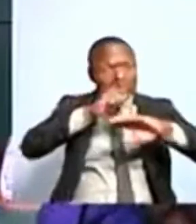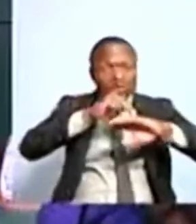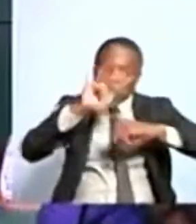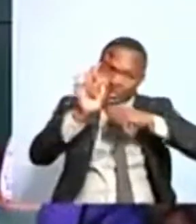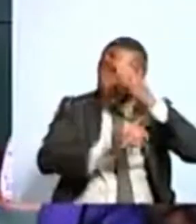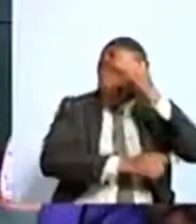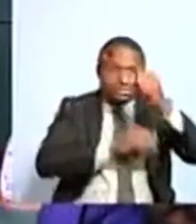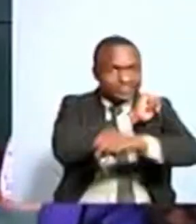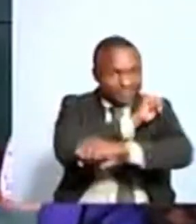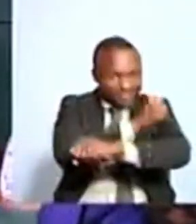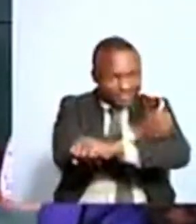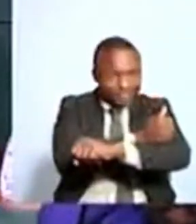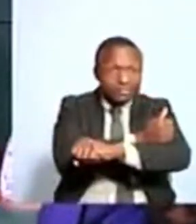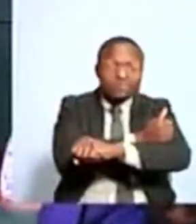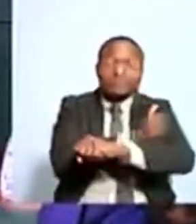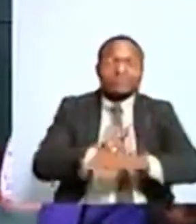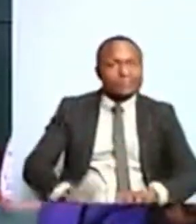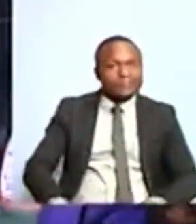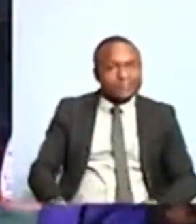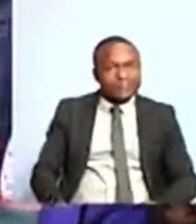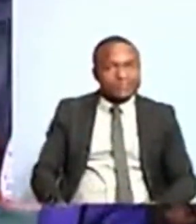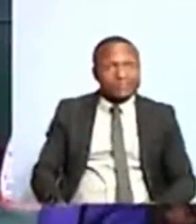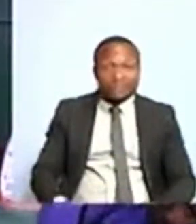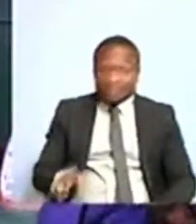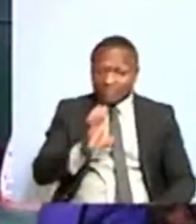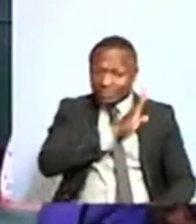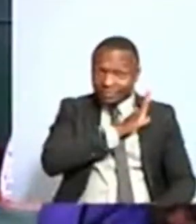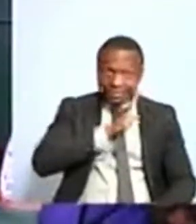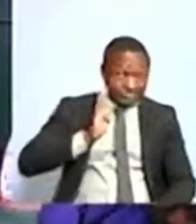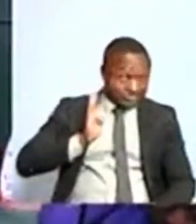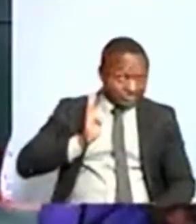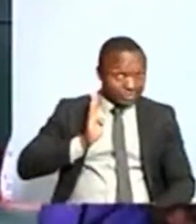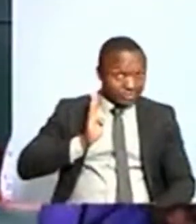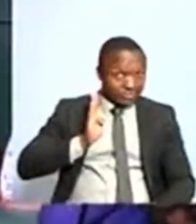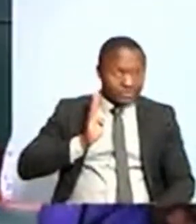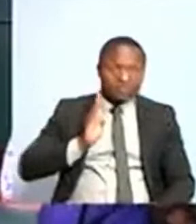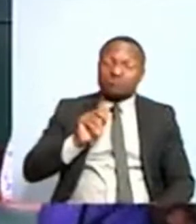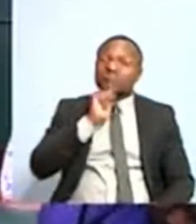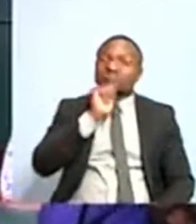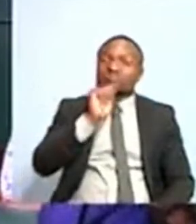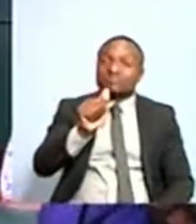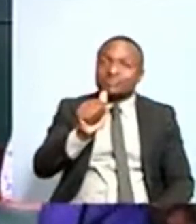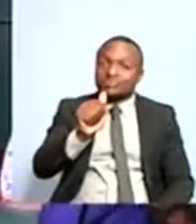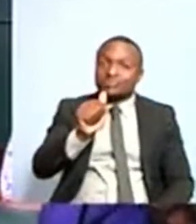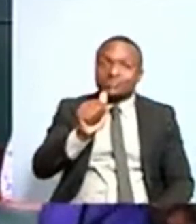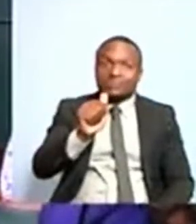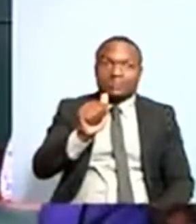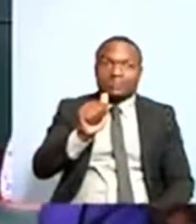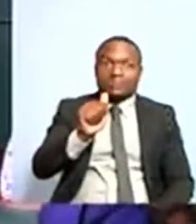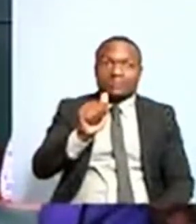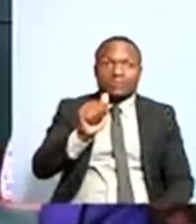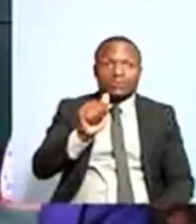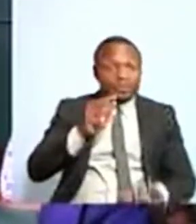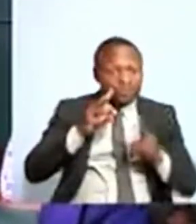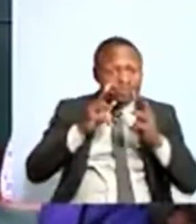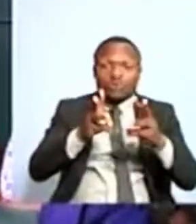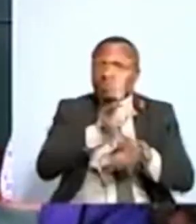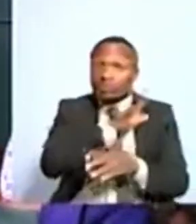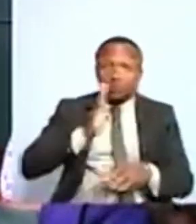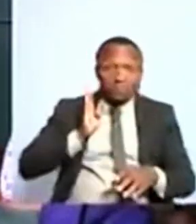Authority. Even the board is not in the manner in which boards of